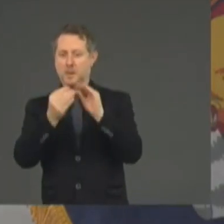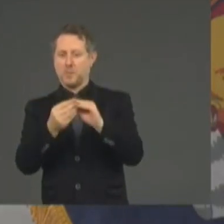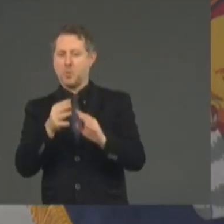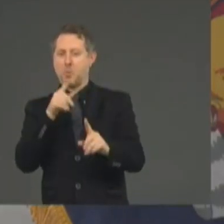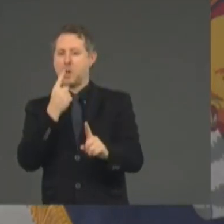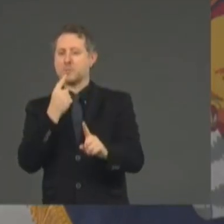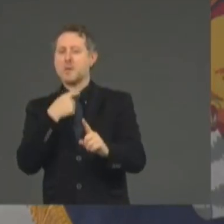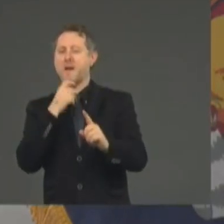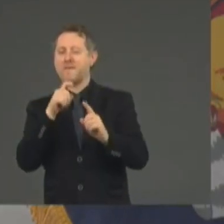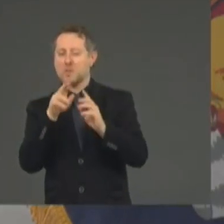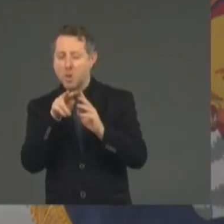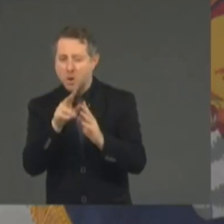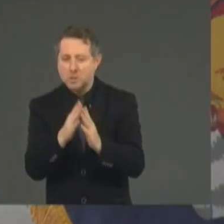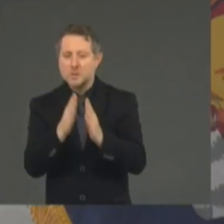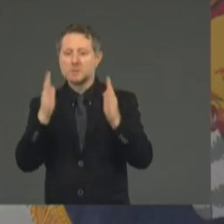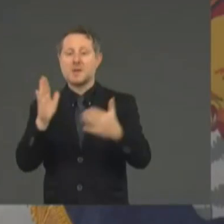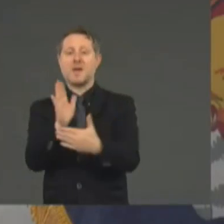numbers